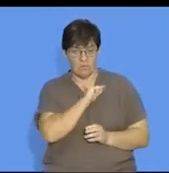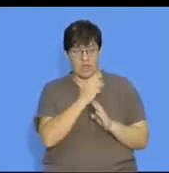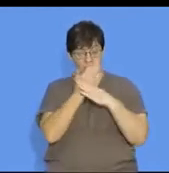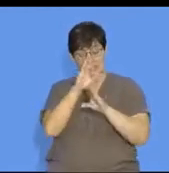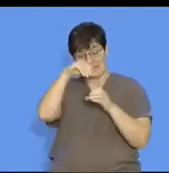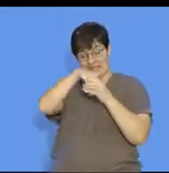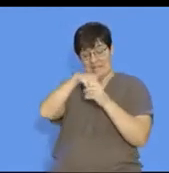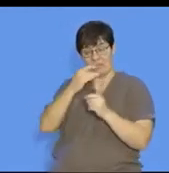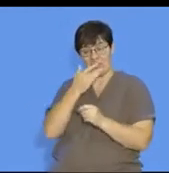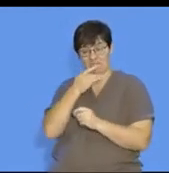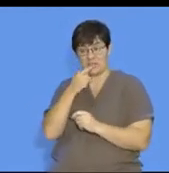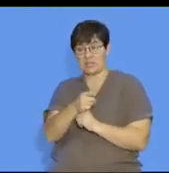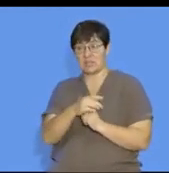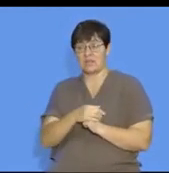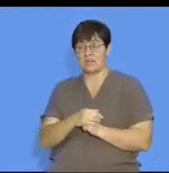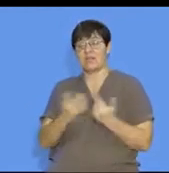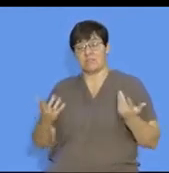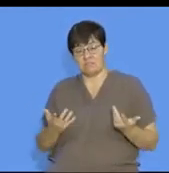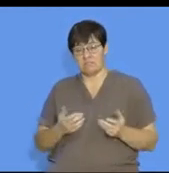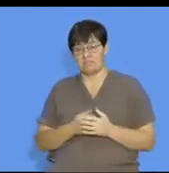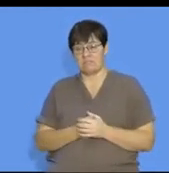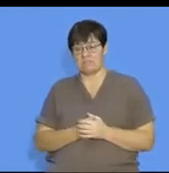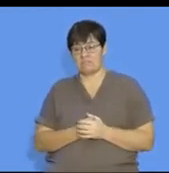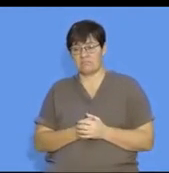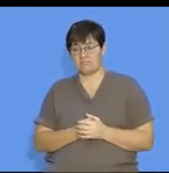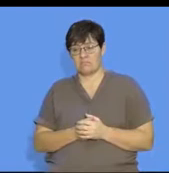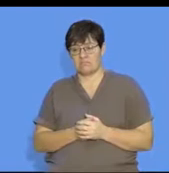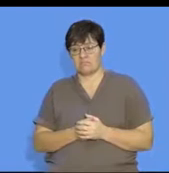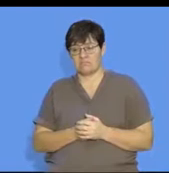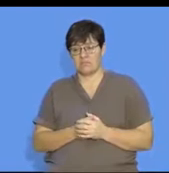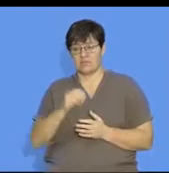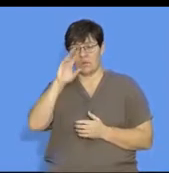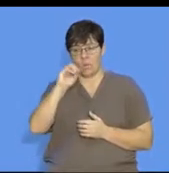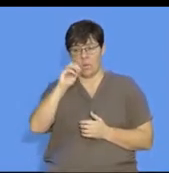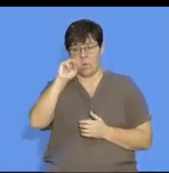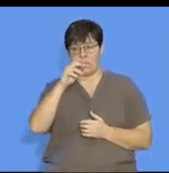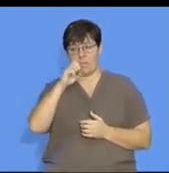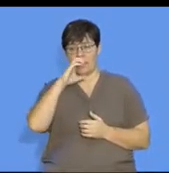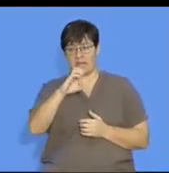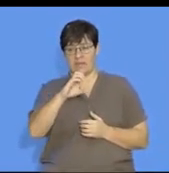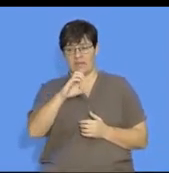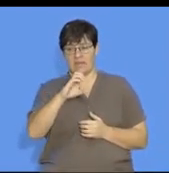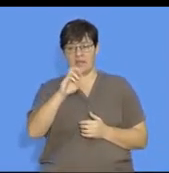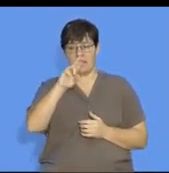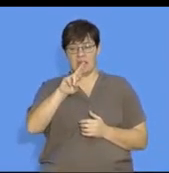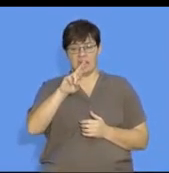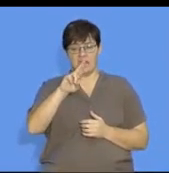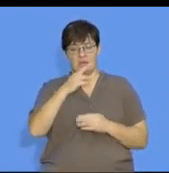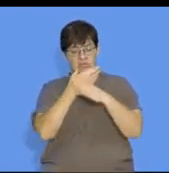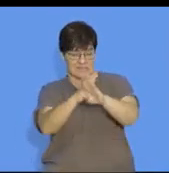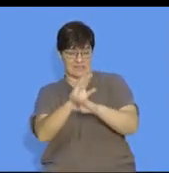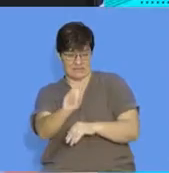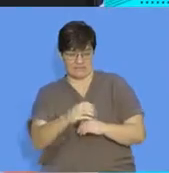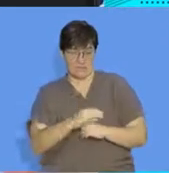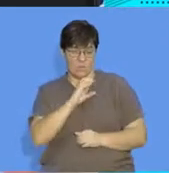changing, because this resistor inside the battery is actually an ohmic resistor. That's why